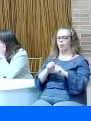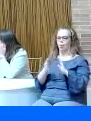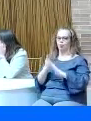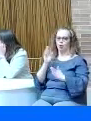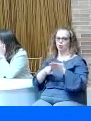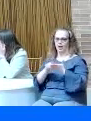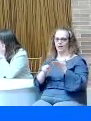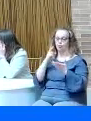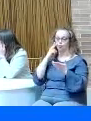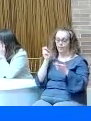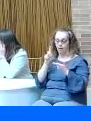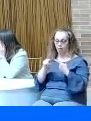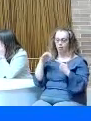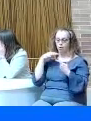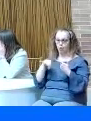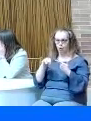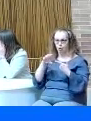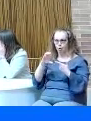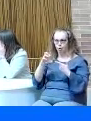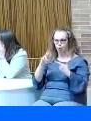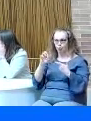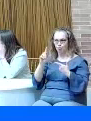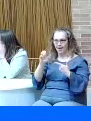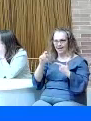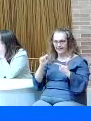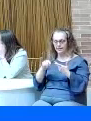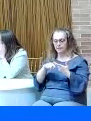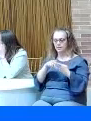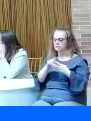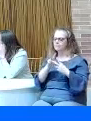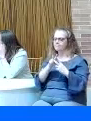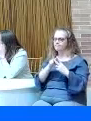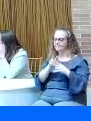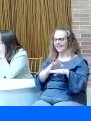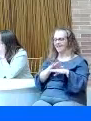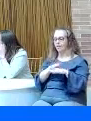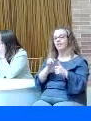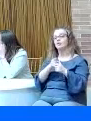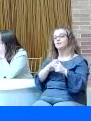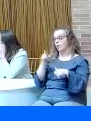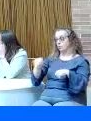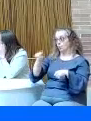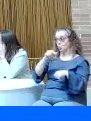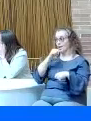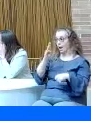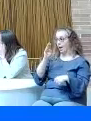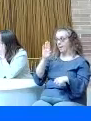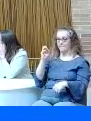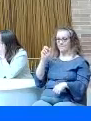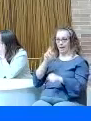criminal credit be very careful inform you first of all you're not a bank okay